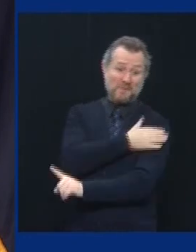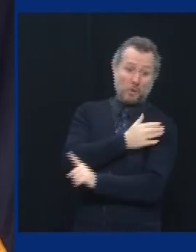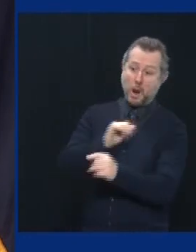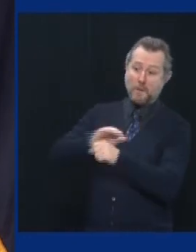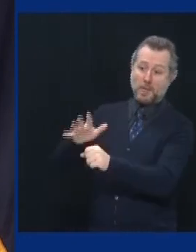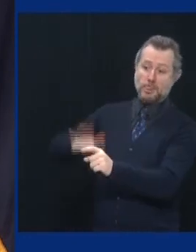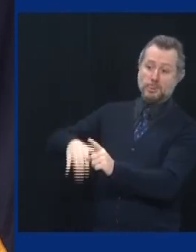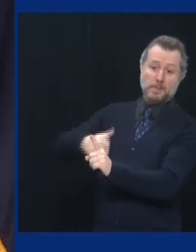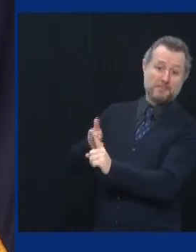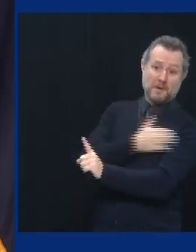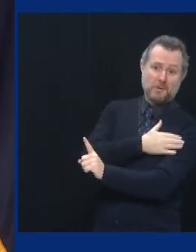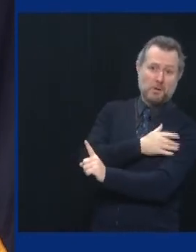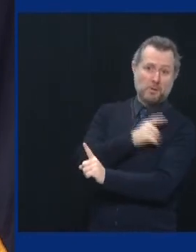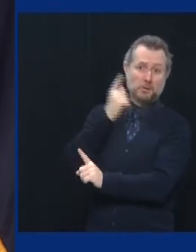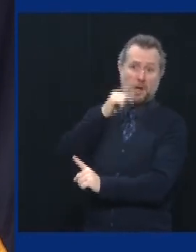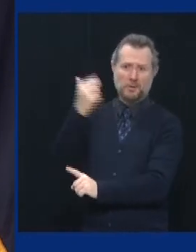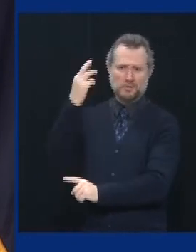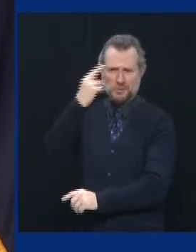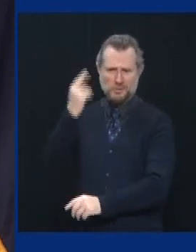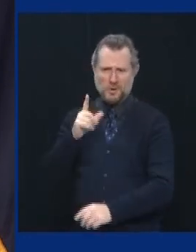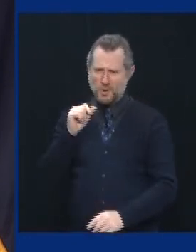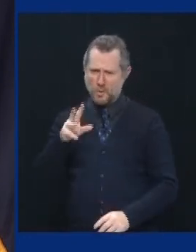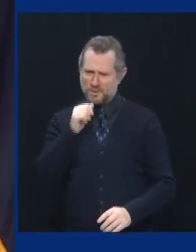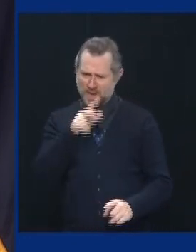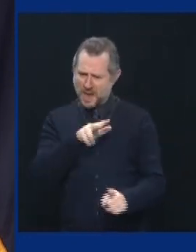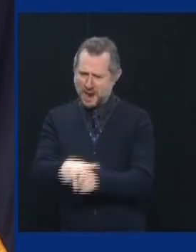different reason, the law just doesn't apply.